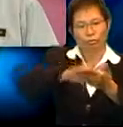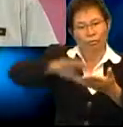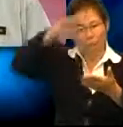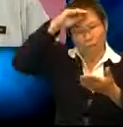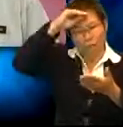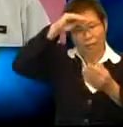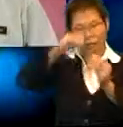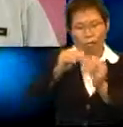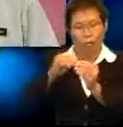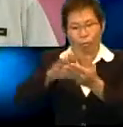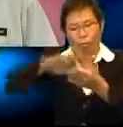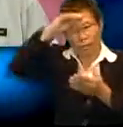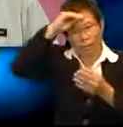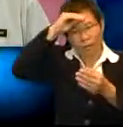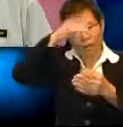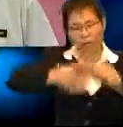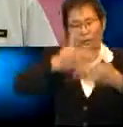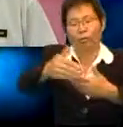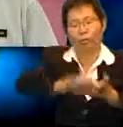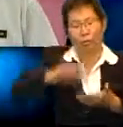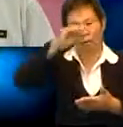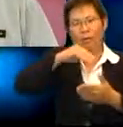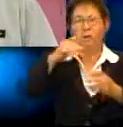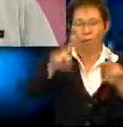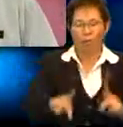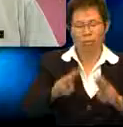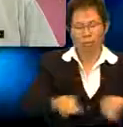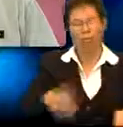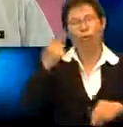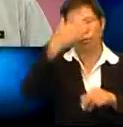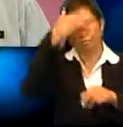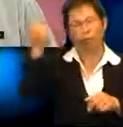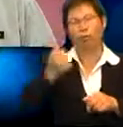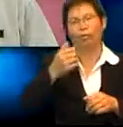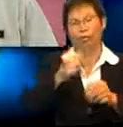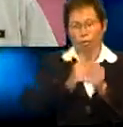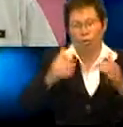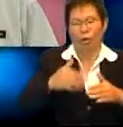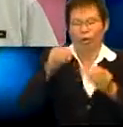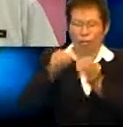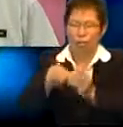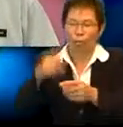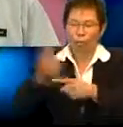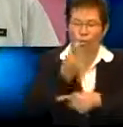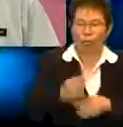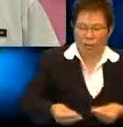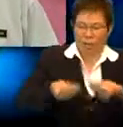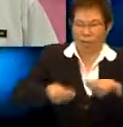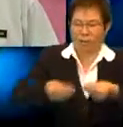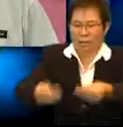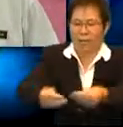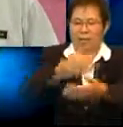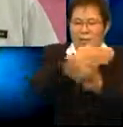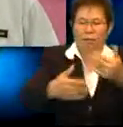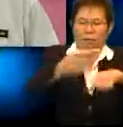learning. Pupils tend to forget what they have learned without constant practice. I